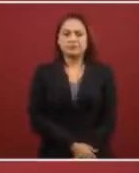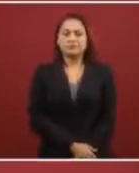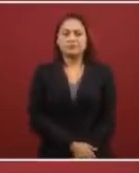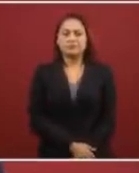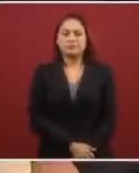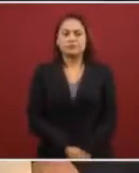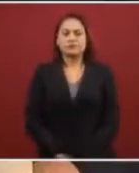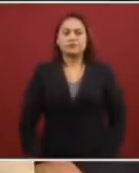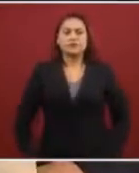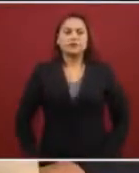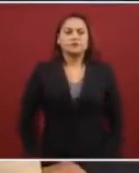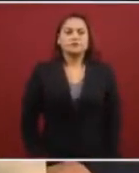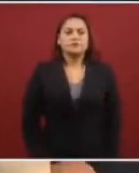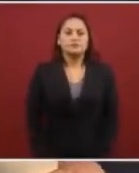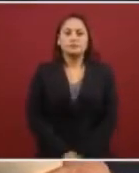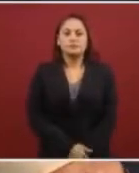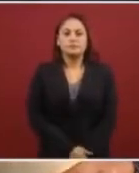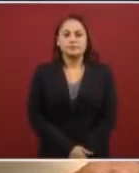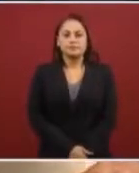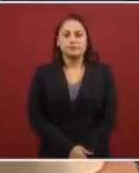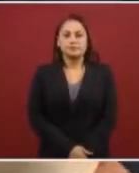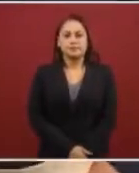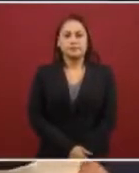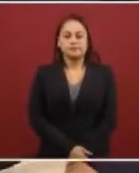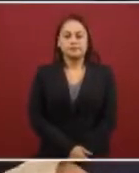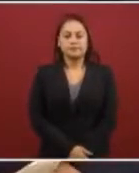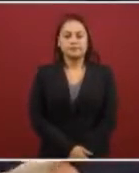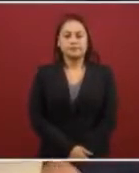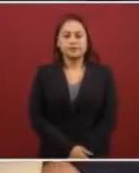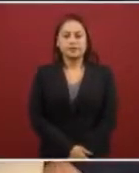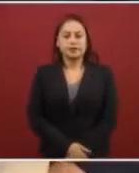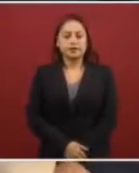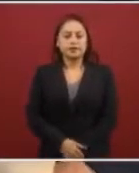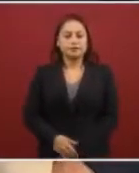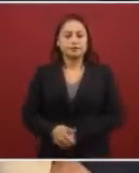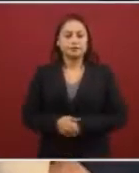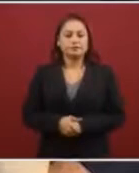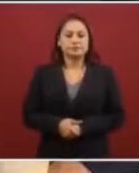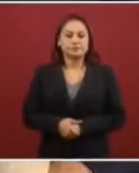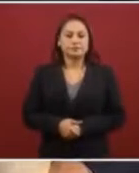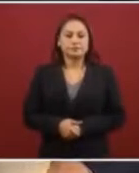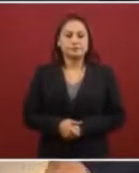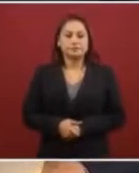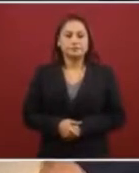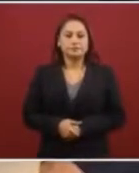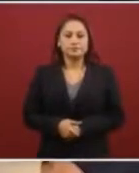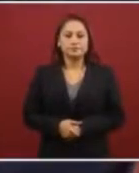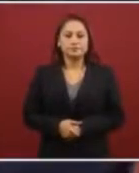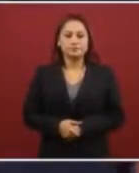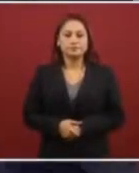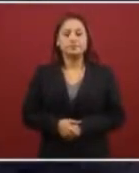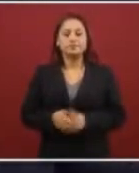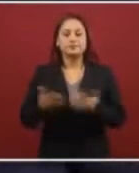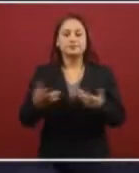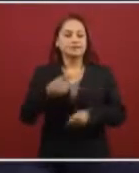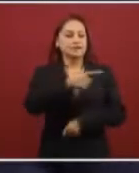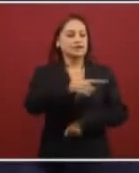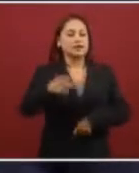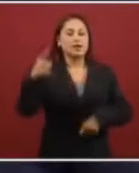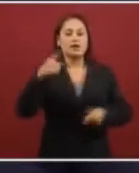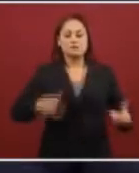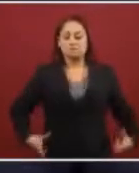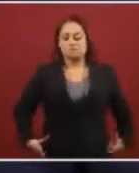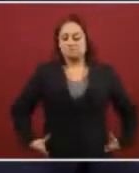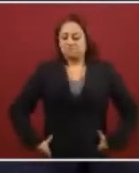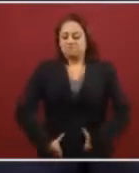¿cómo es el cinturón? Cinto yeah. Piteado. They had like a real decorated belt, sombrero, their hat,